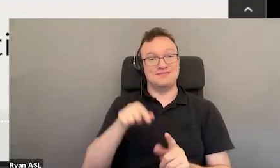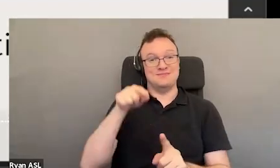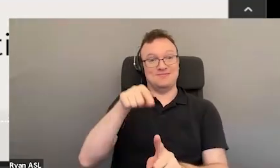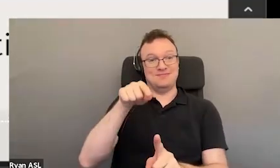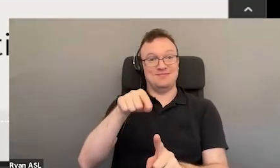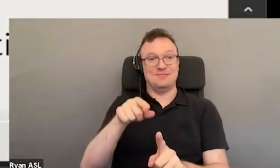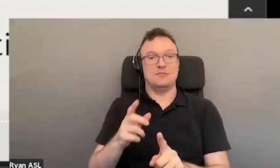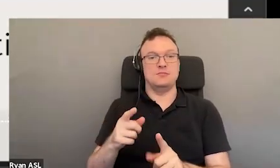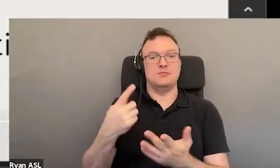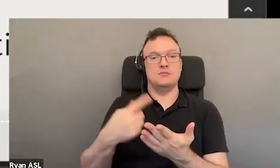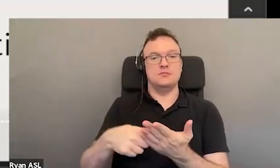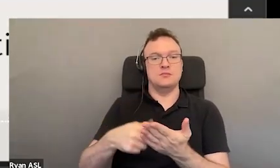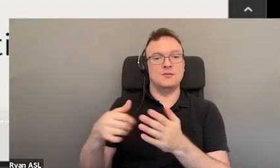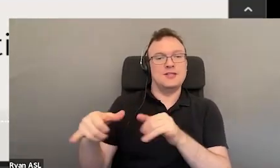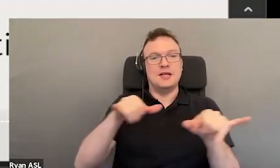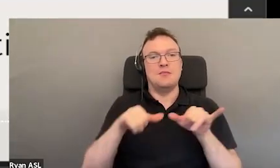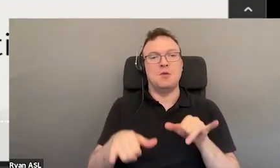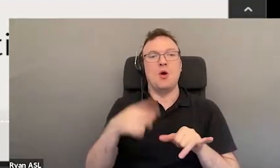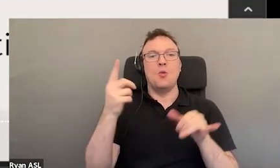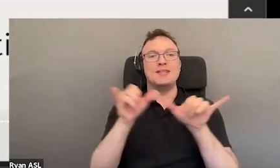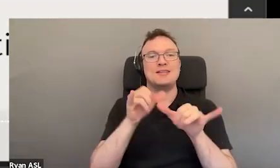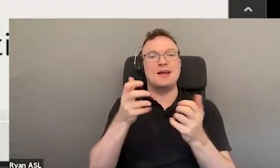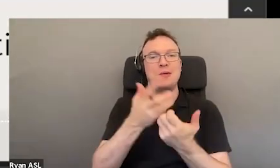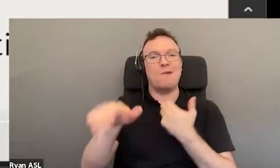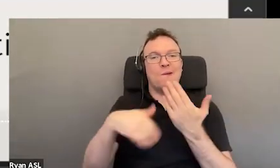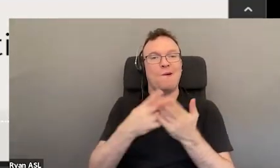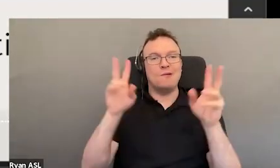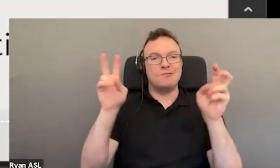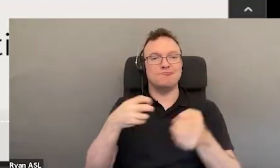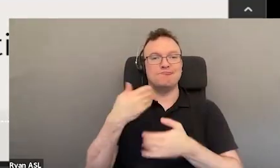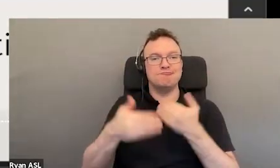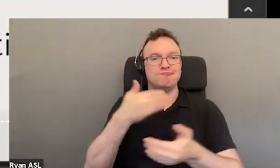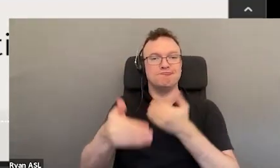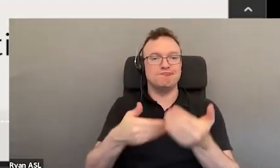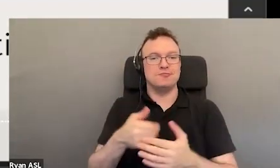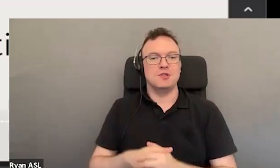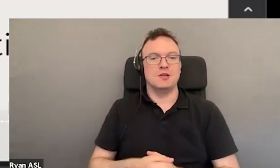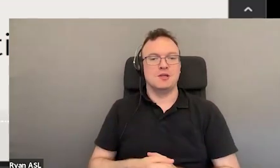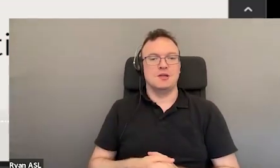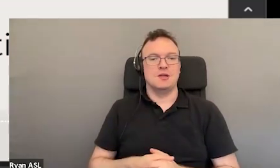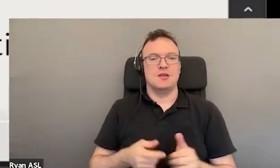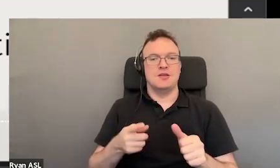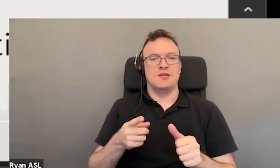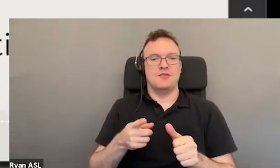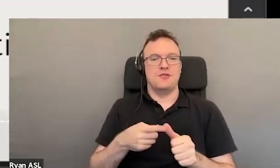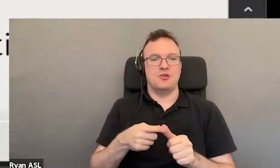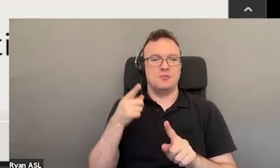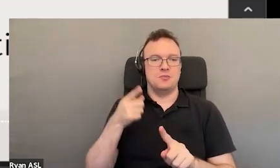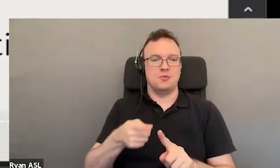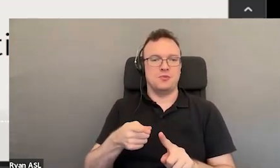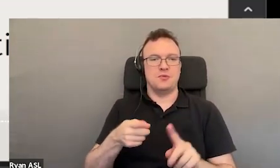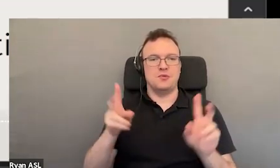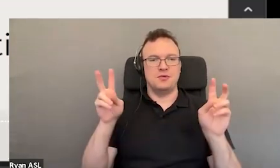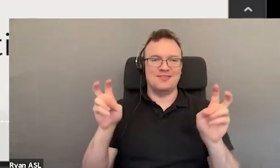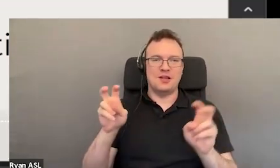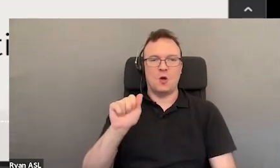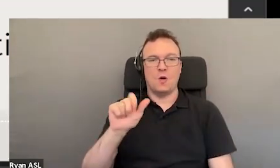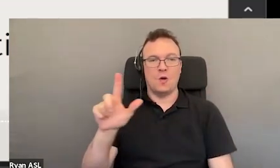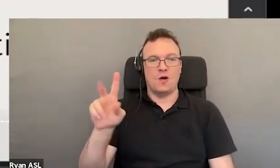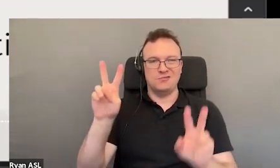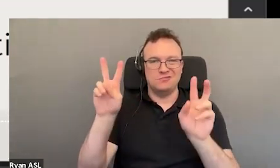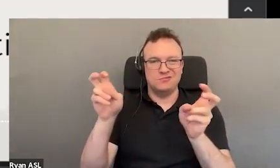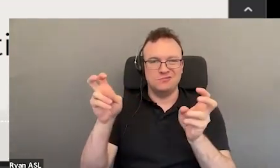about standardized or one-size-fits-all procedures. And I've got in the first bullet point there, all in quotation